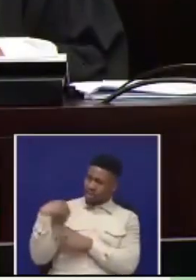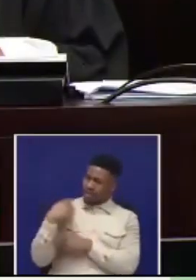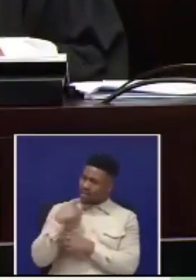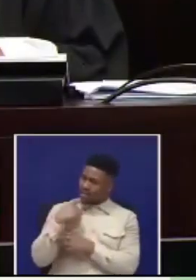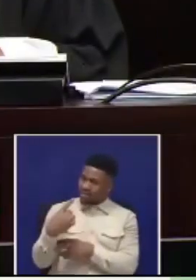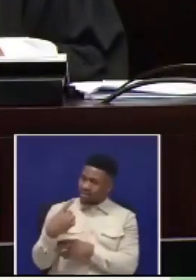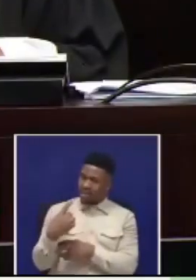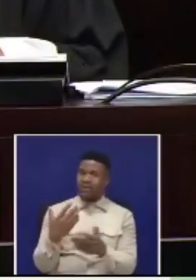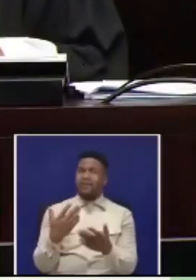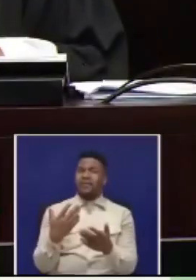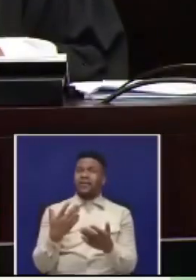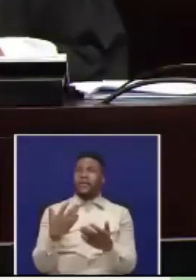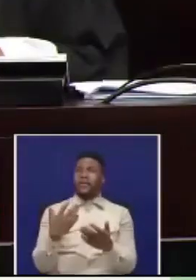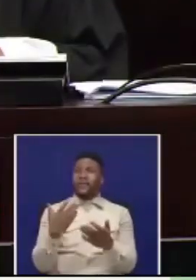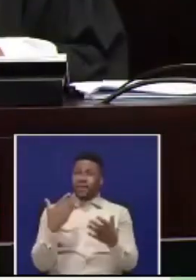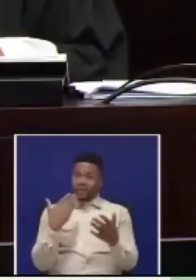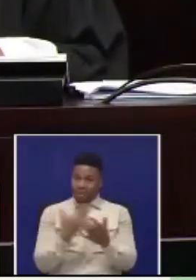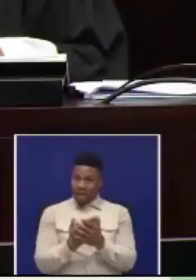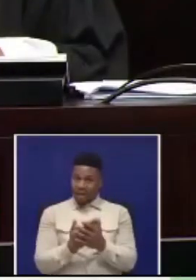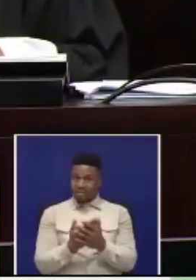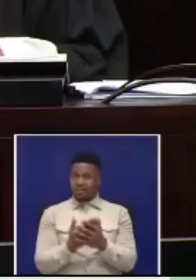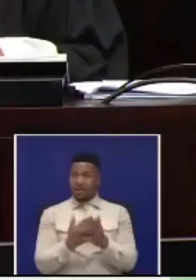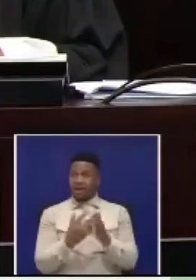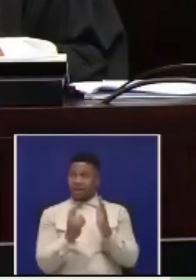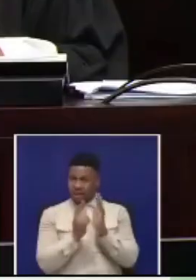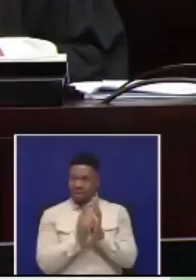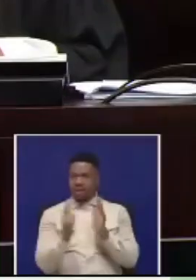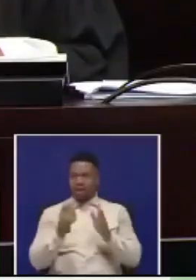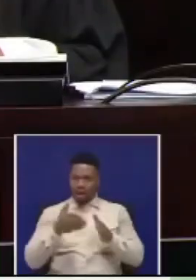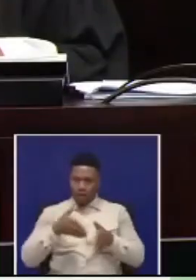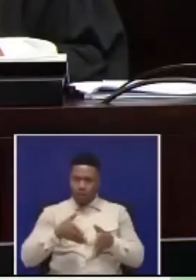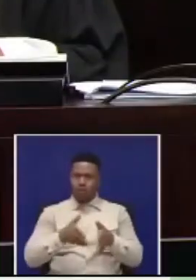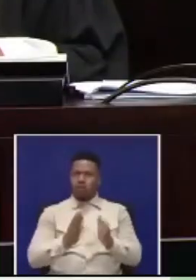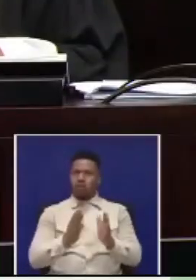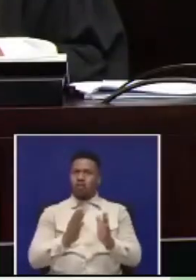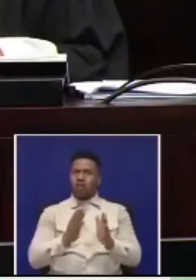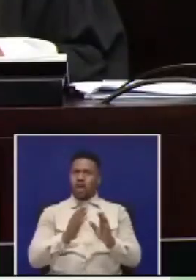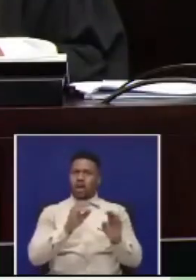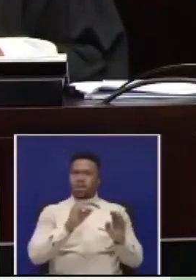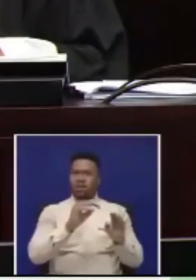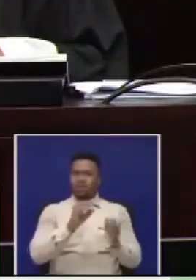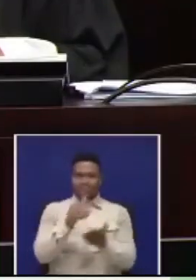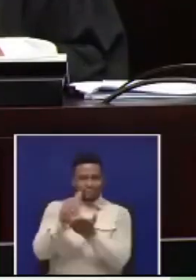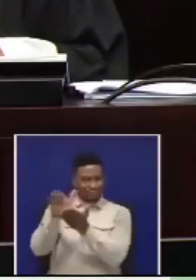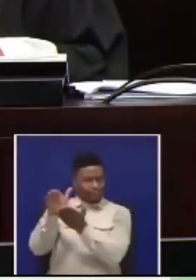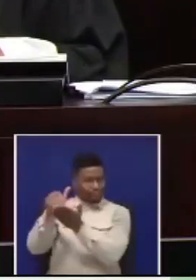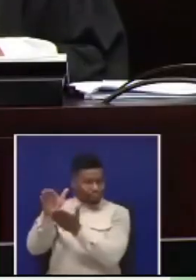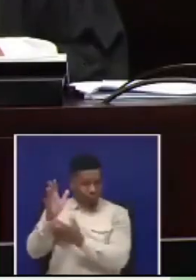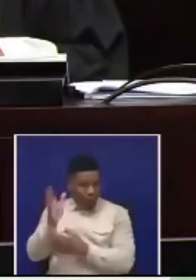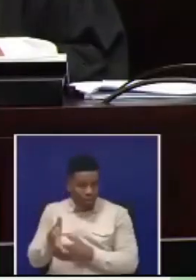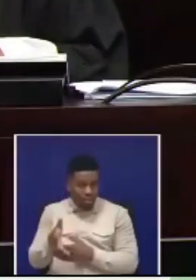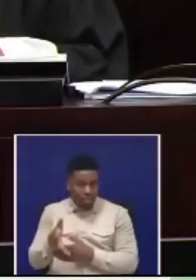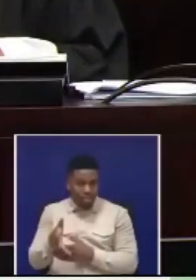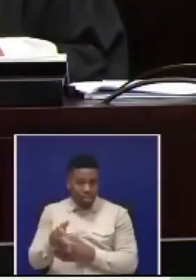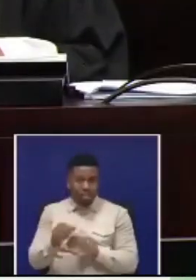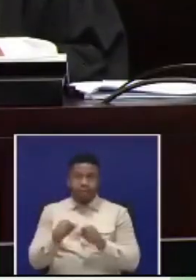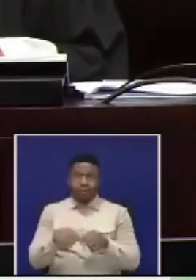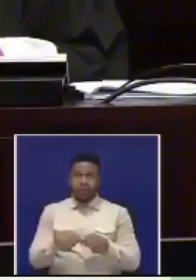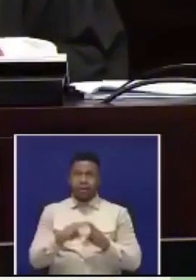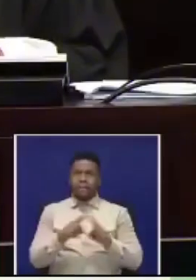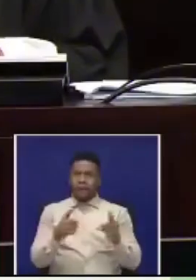legally compliant deportations, but this should not be needed in the first place. It is time for migrants to enter South Africa with